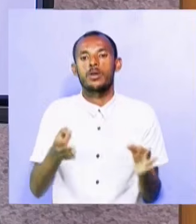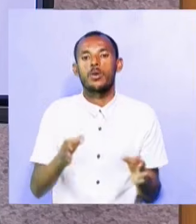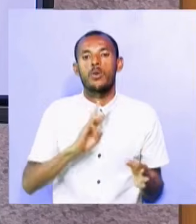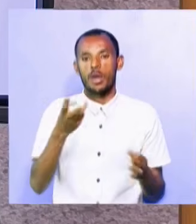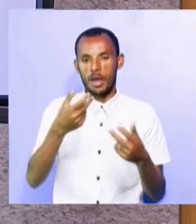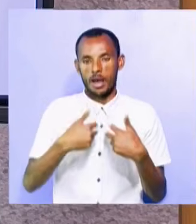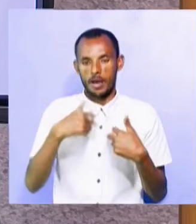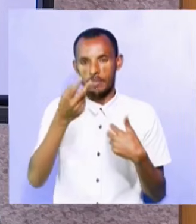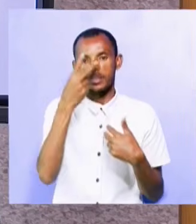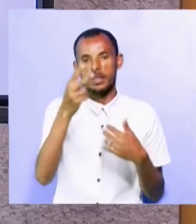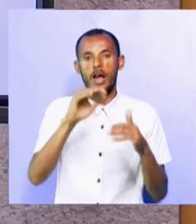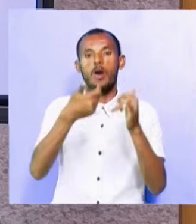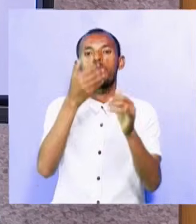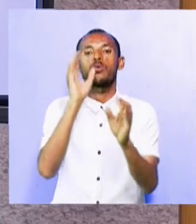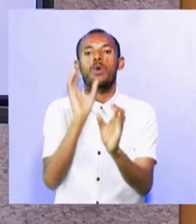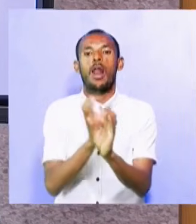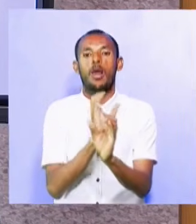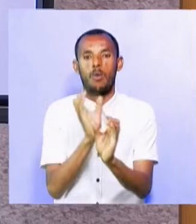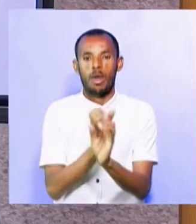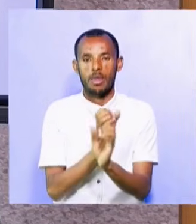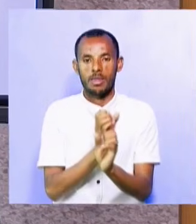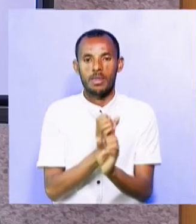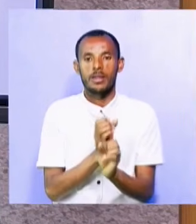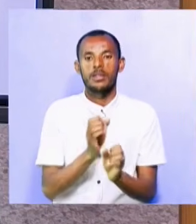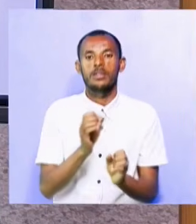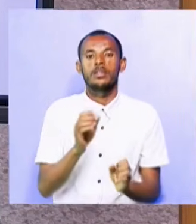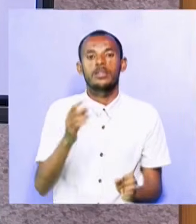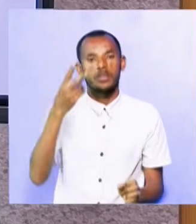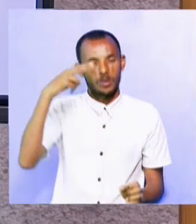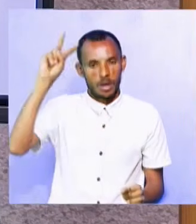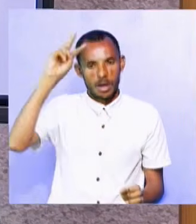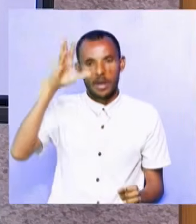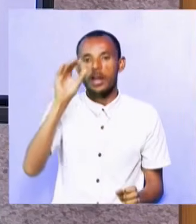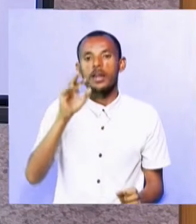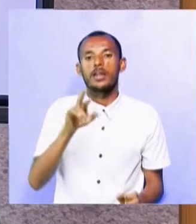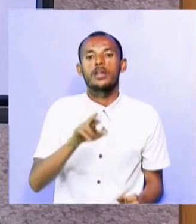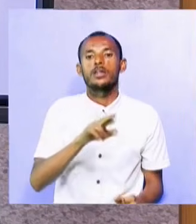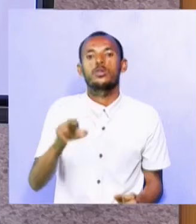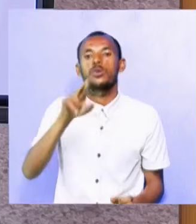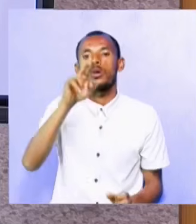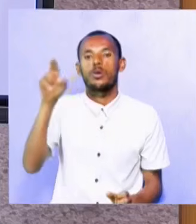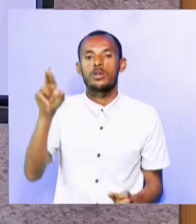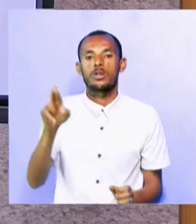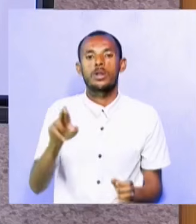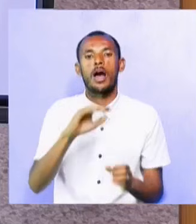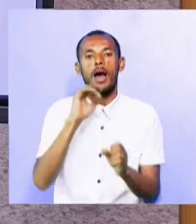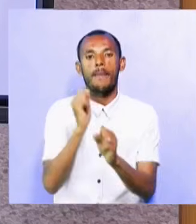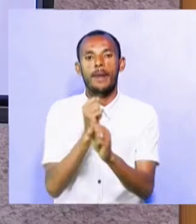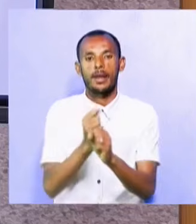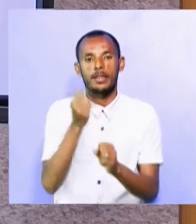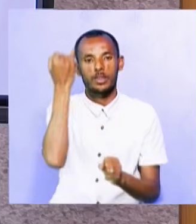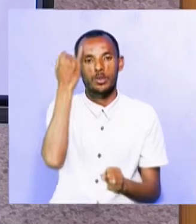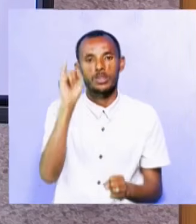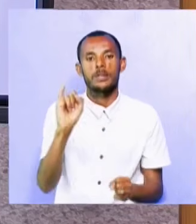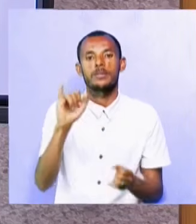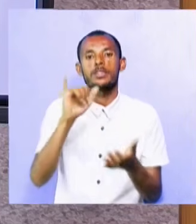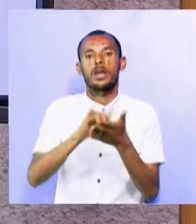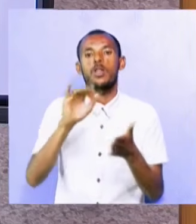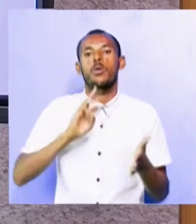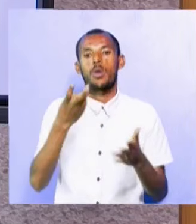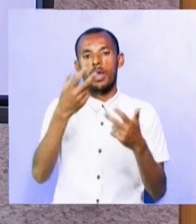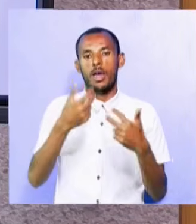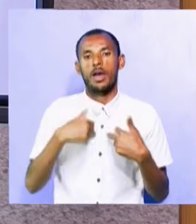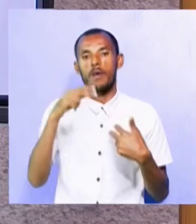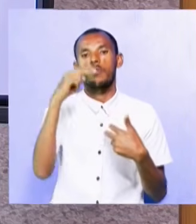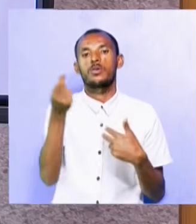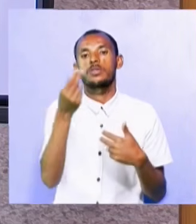we have seen how to calculate squares and square roots. Okay, apply the concept that we have